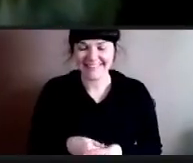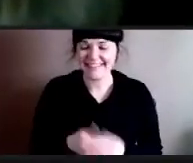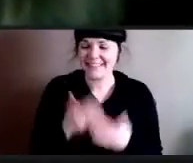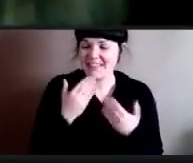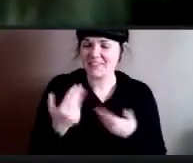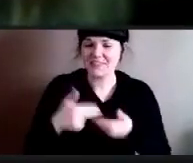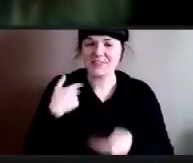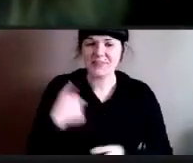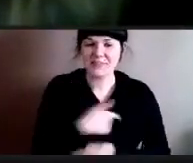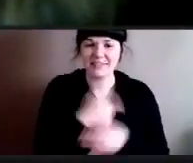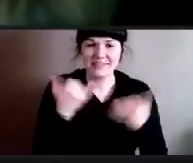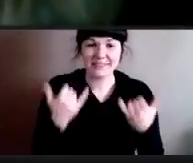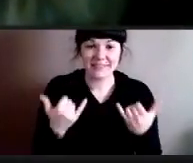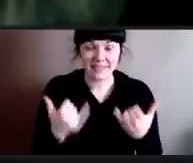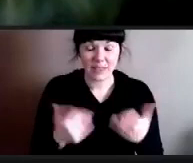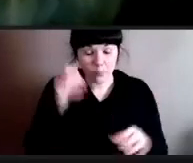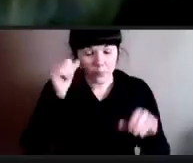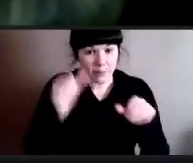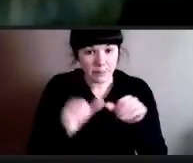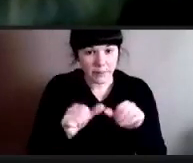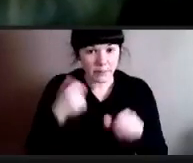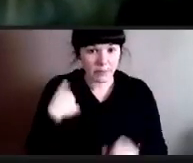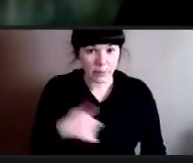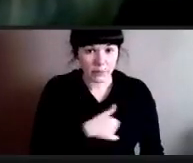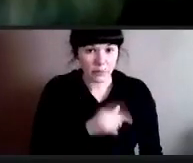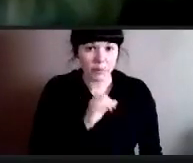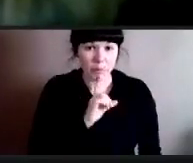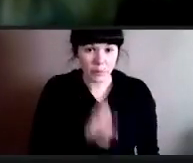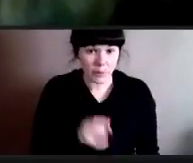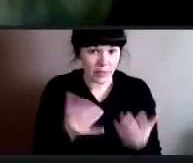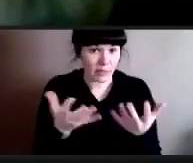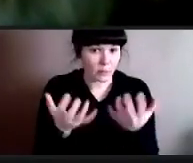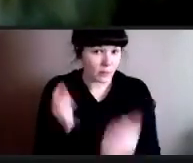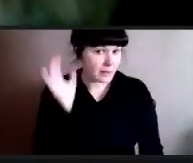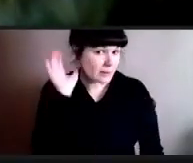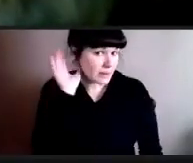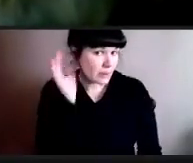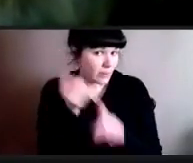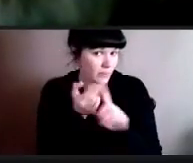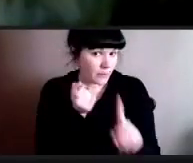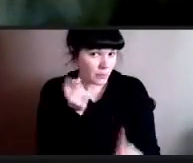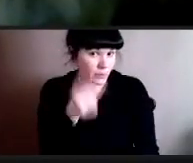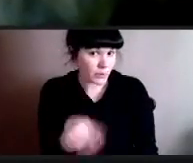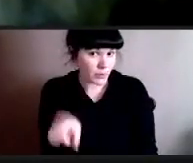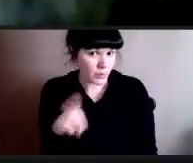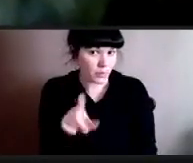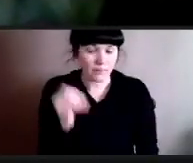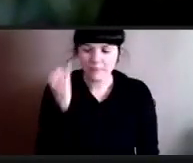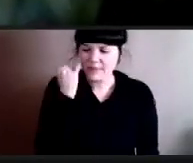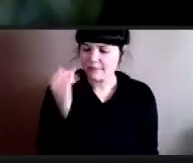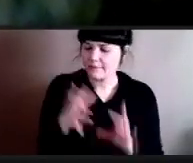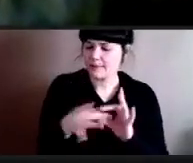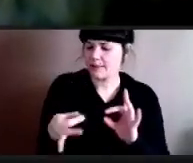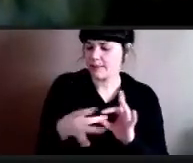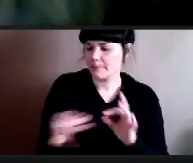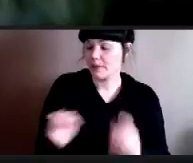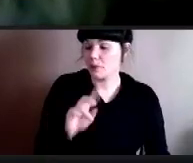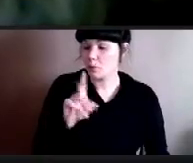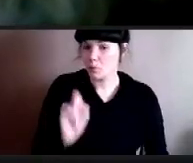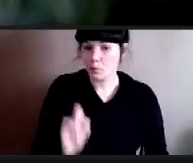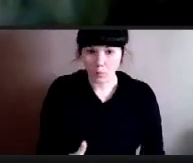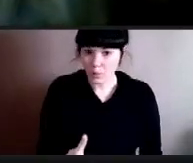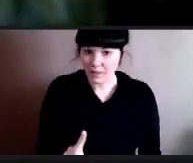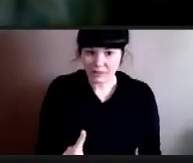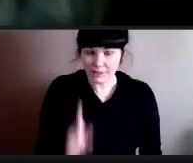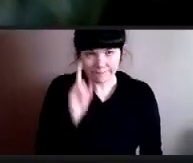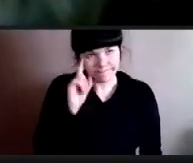remember, we really want to hear from you. So you can put your comments or questions in the Facebook chat.